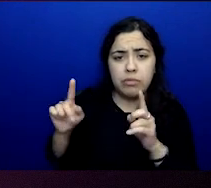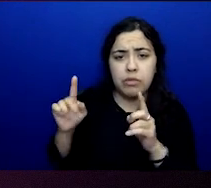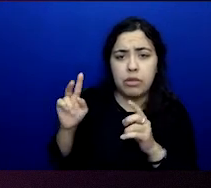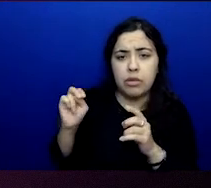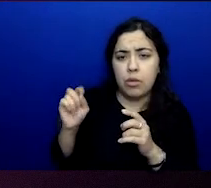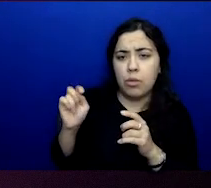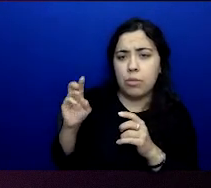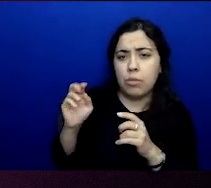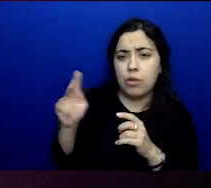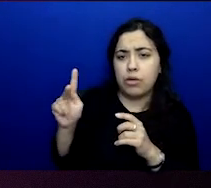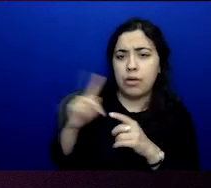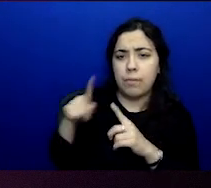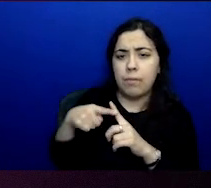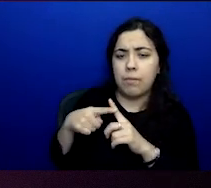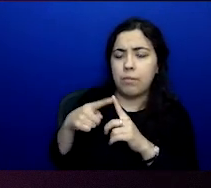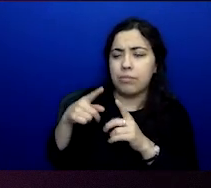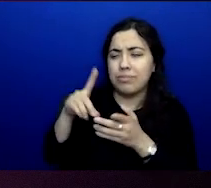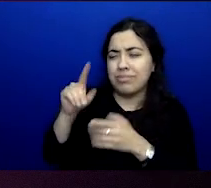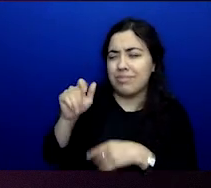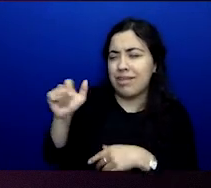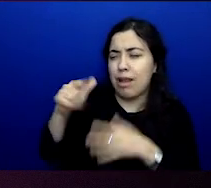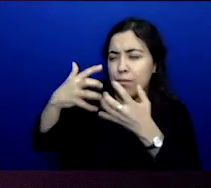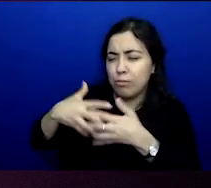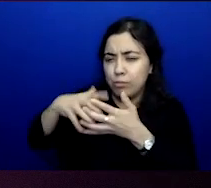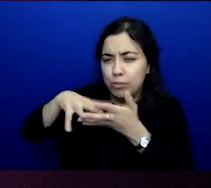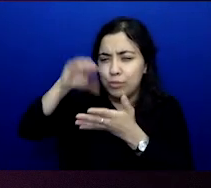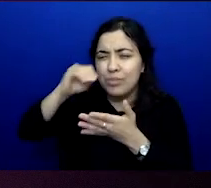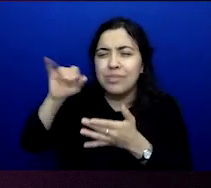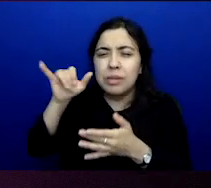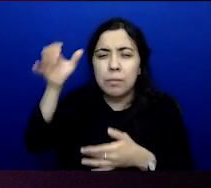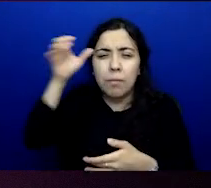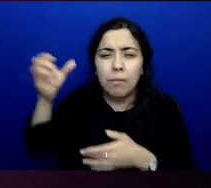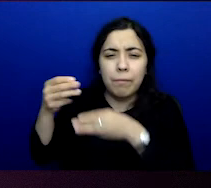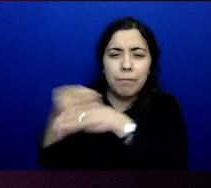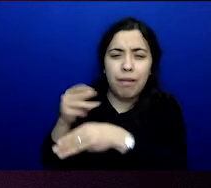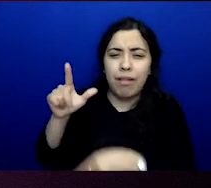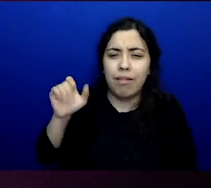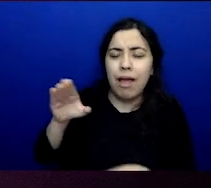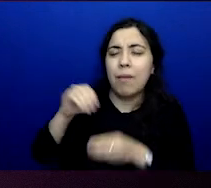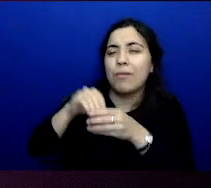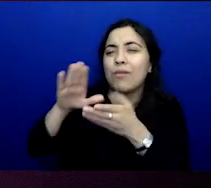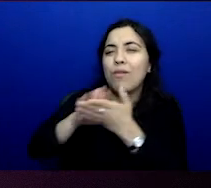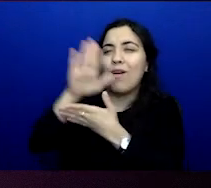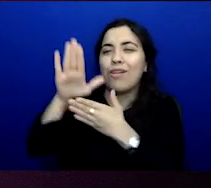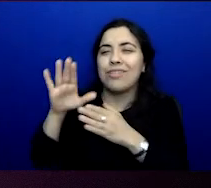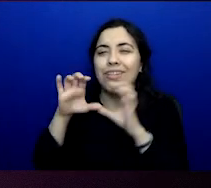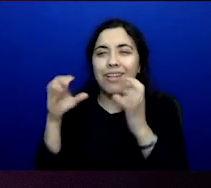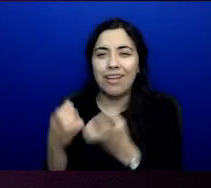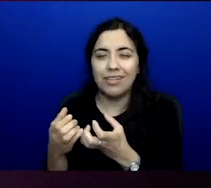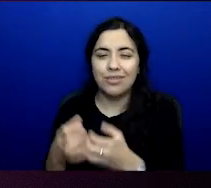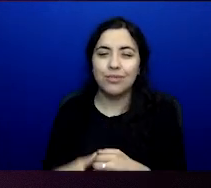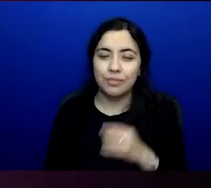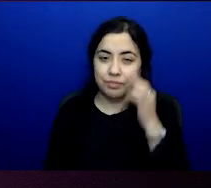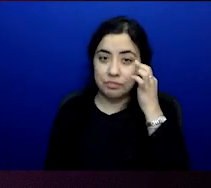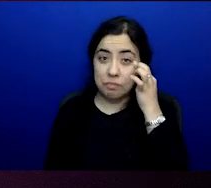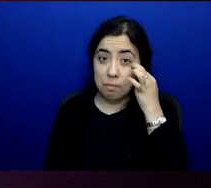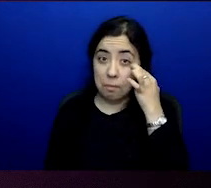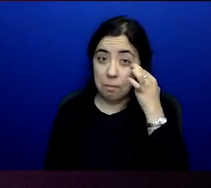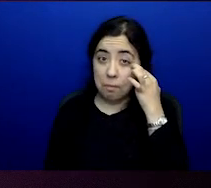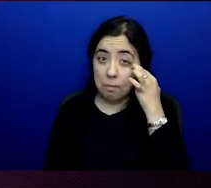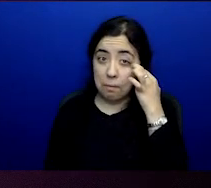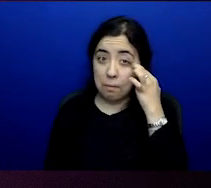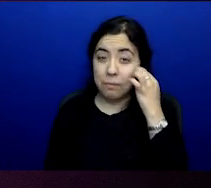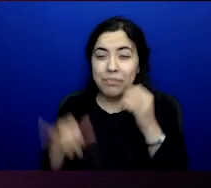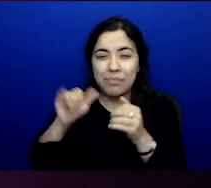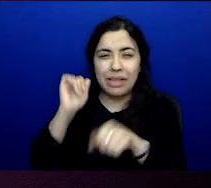science and machine learning. And you can think of it as like kind of like MATLAB when, in your college classes. That setup is